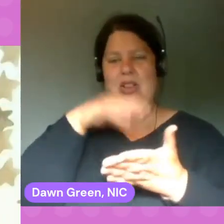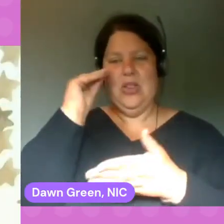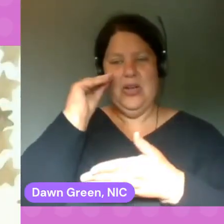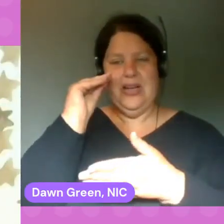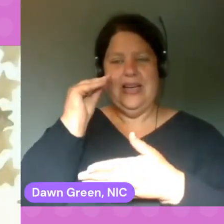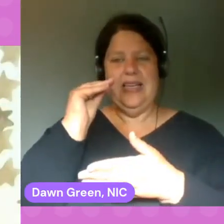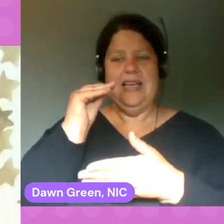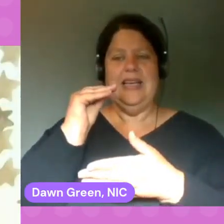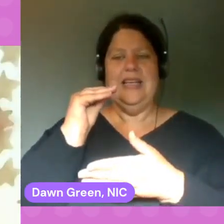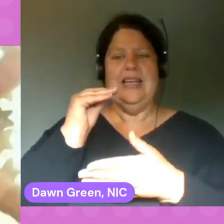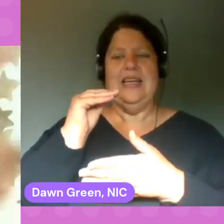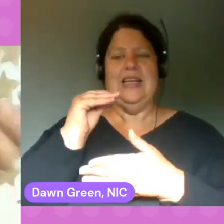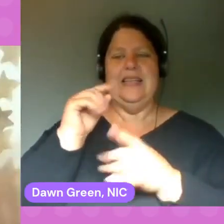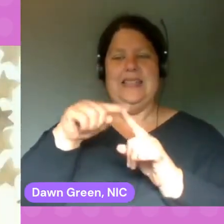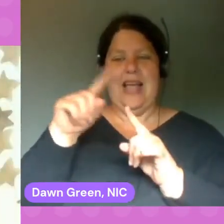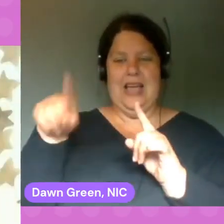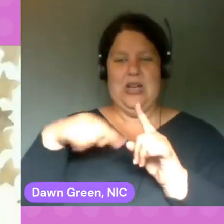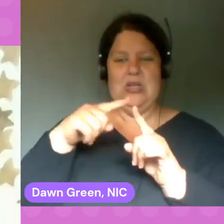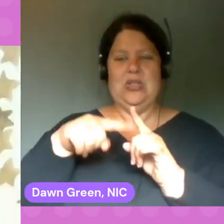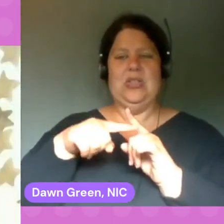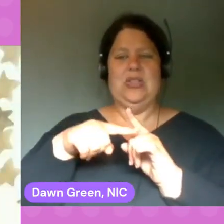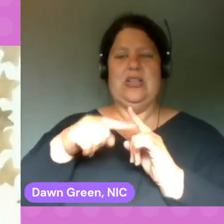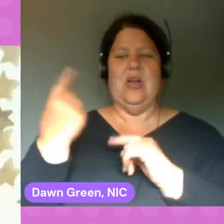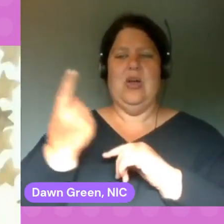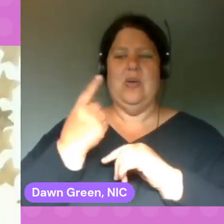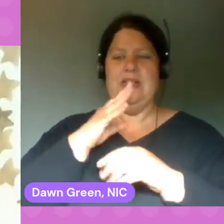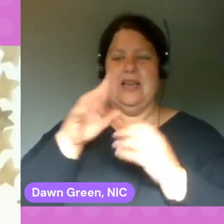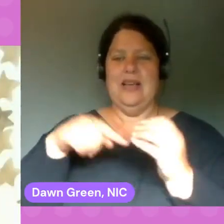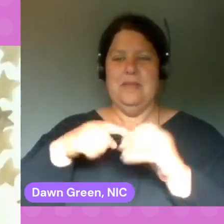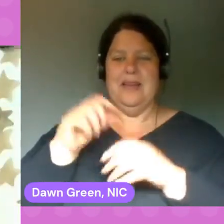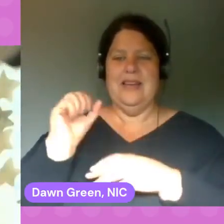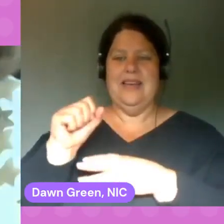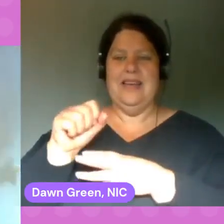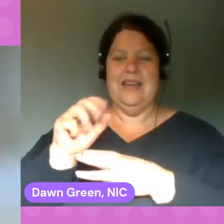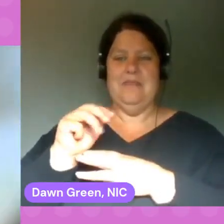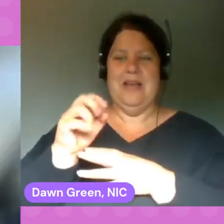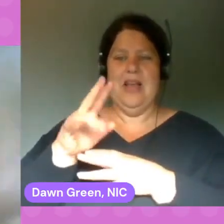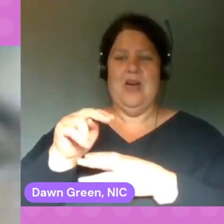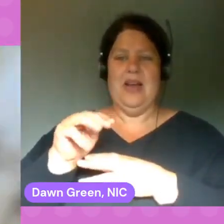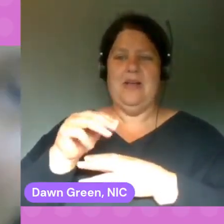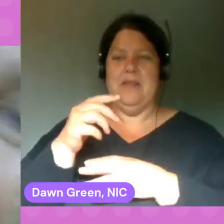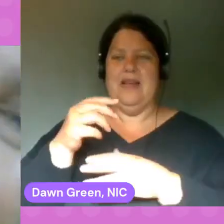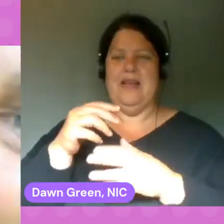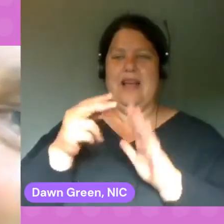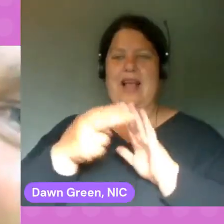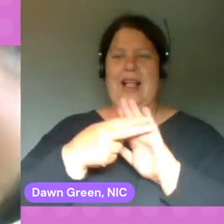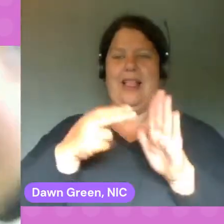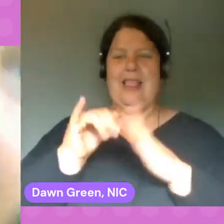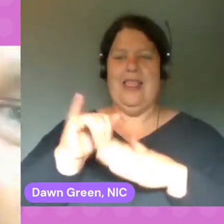team at Scratch is always talking about. Exactly. And Marin highlighted it as well in the